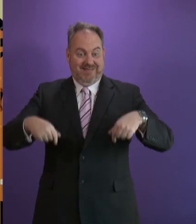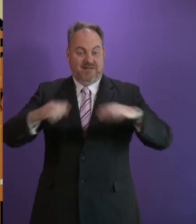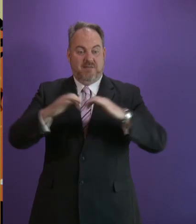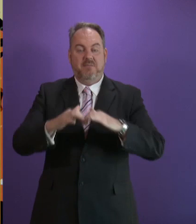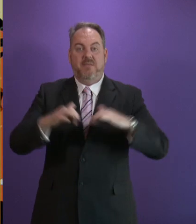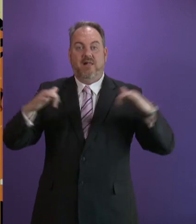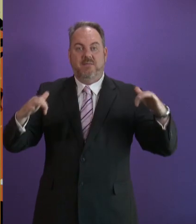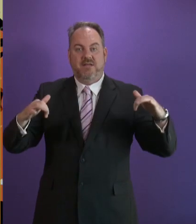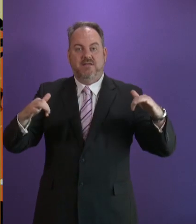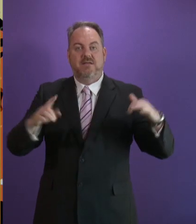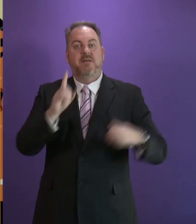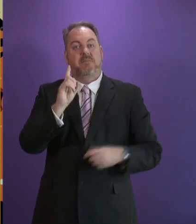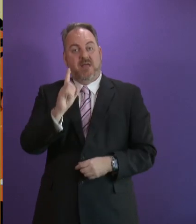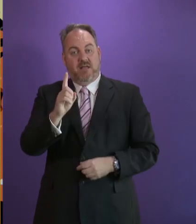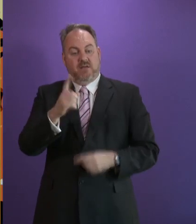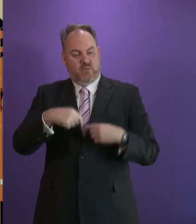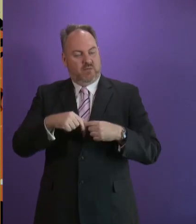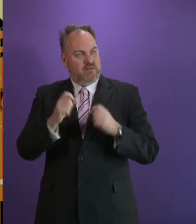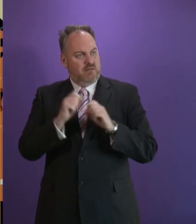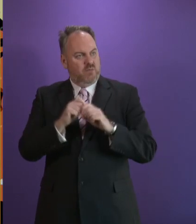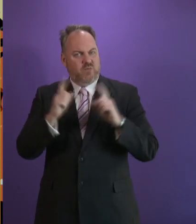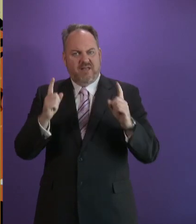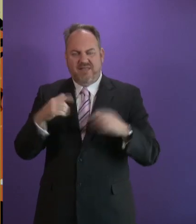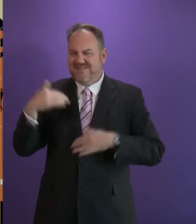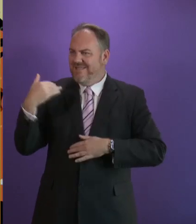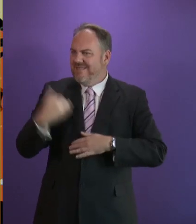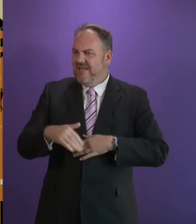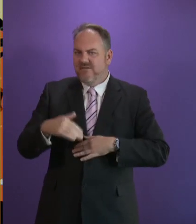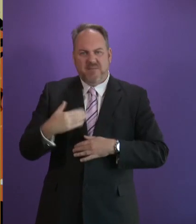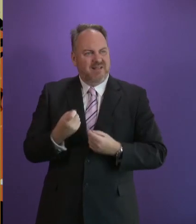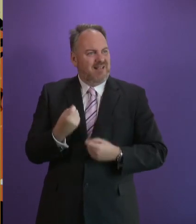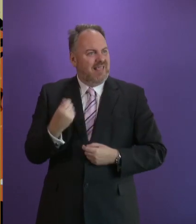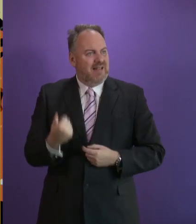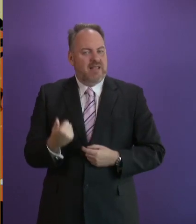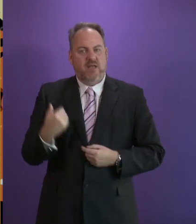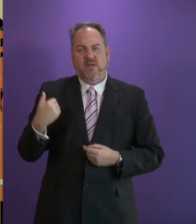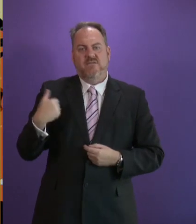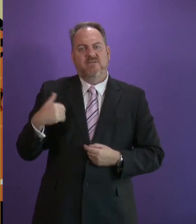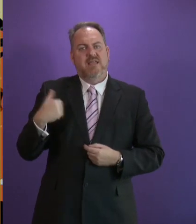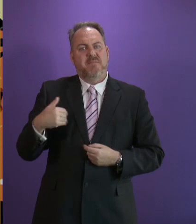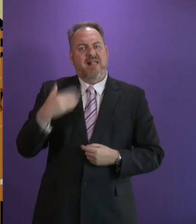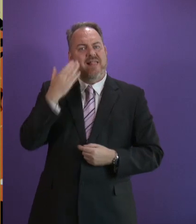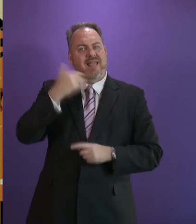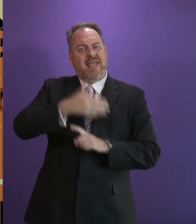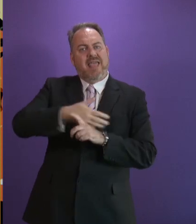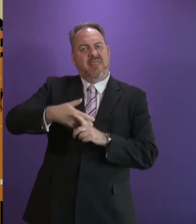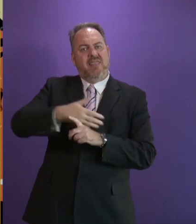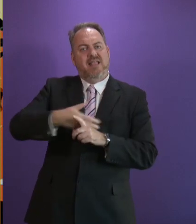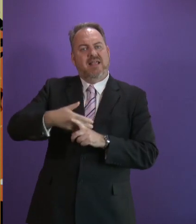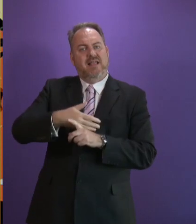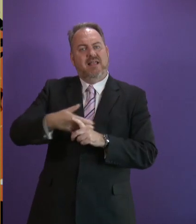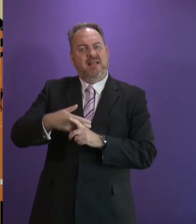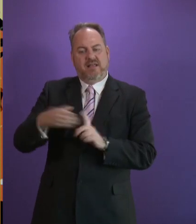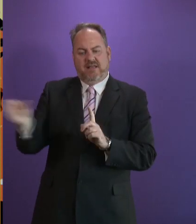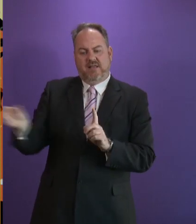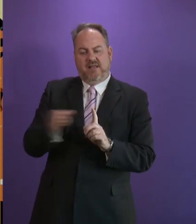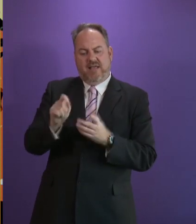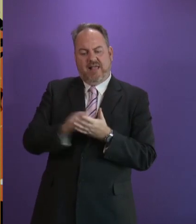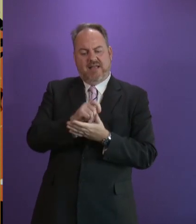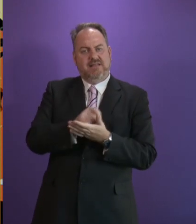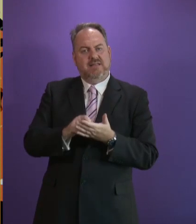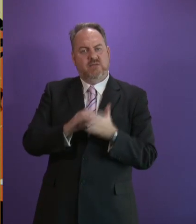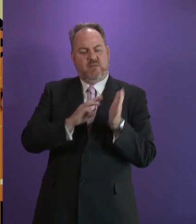in a response to the fact that there has never been a woman of ethnic minority background elected to the Scottish Parliament, this year